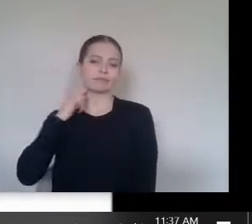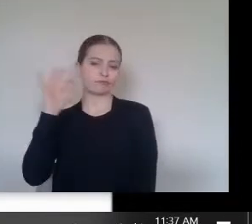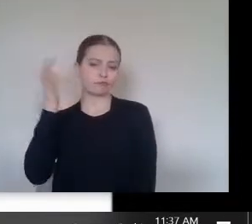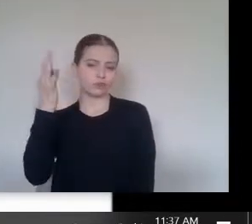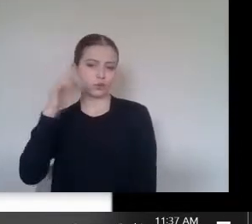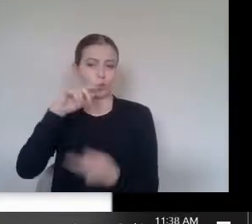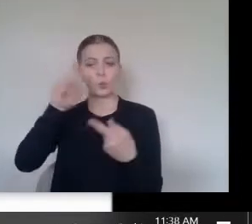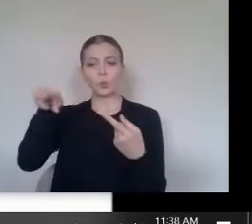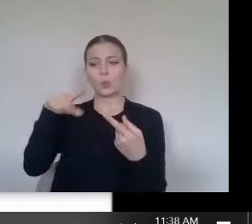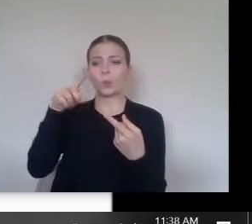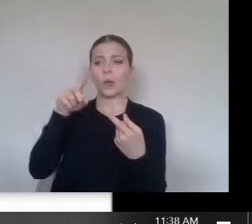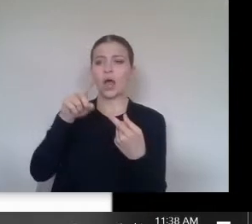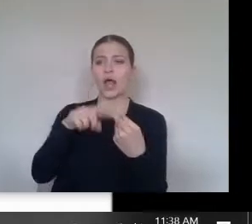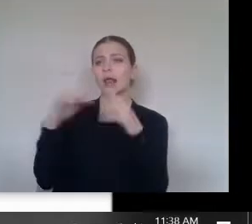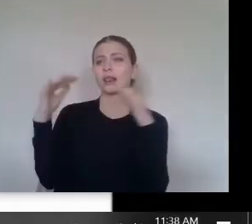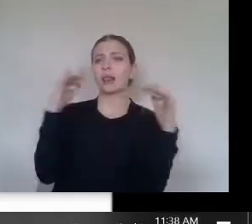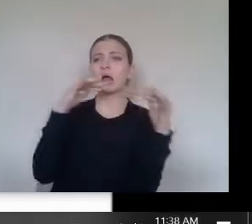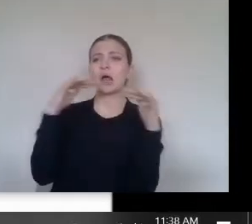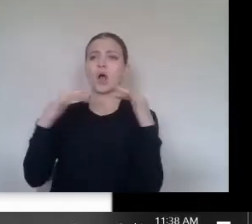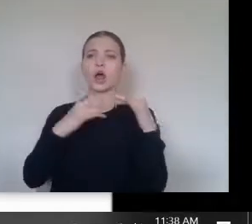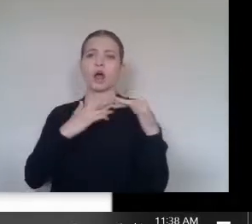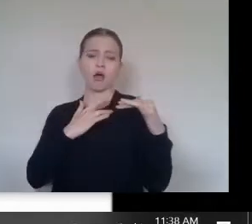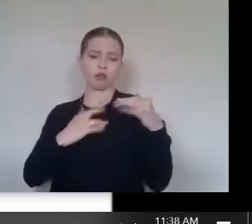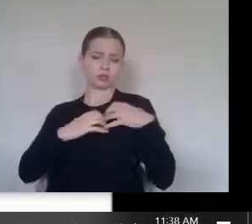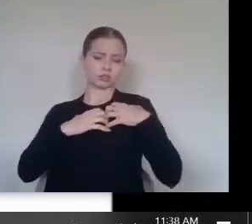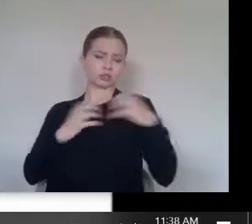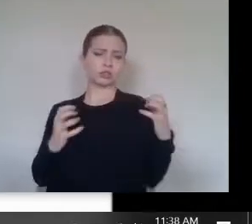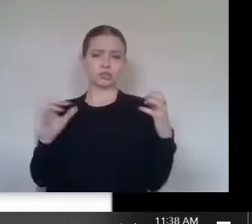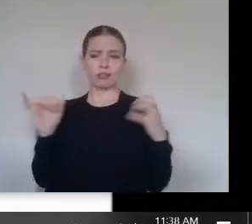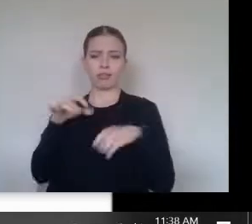our hearts like a cantaloupe,